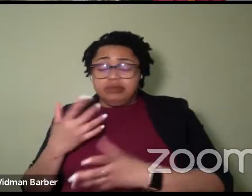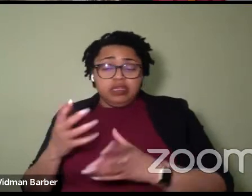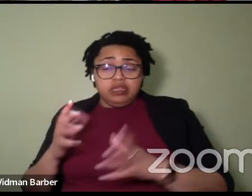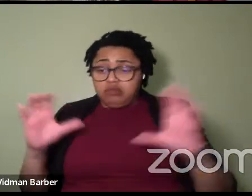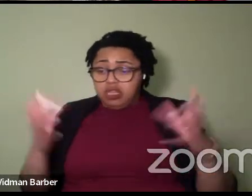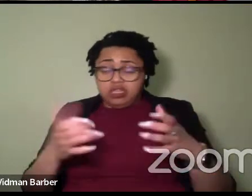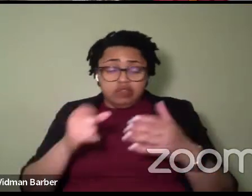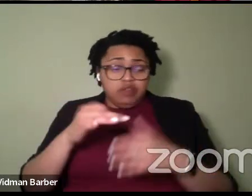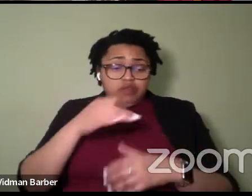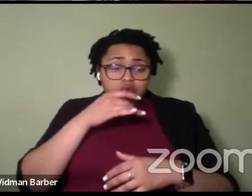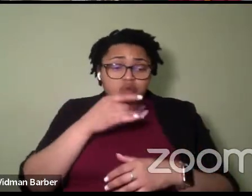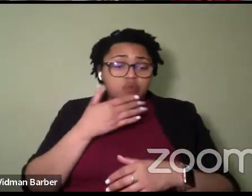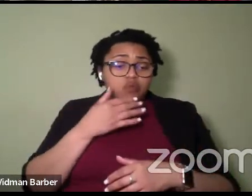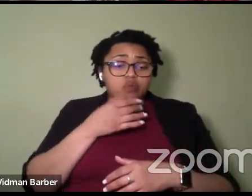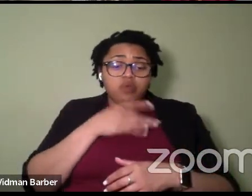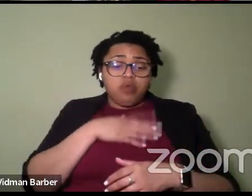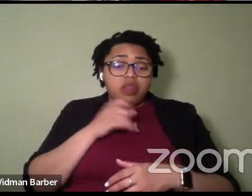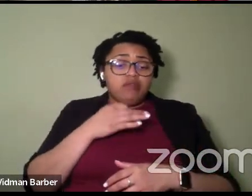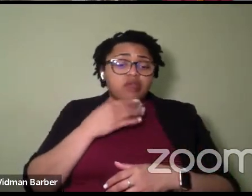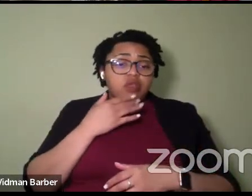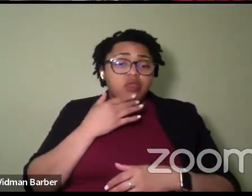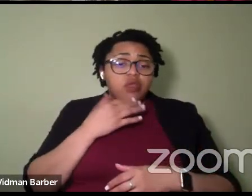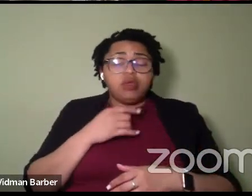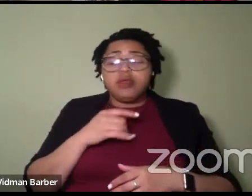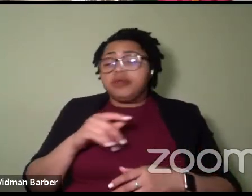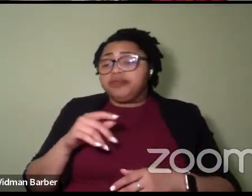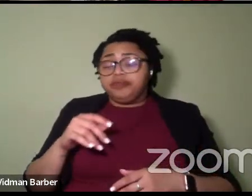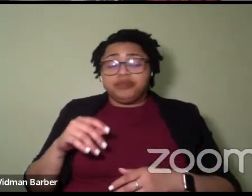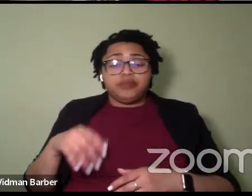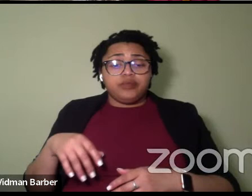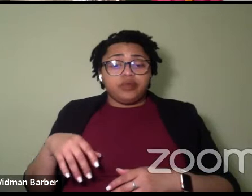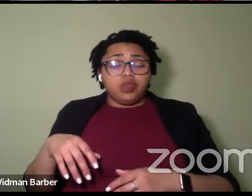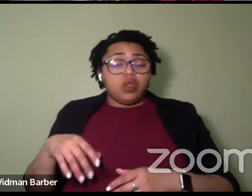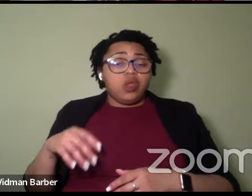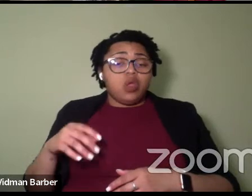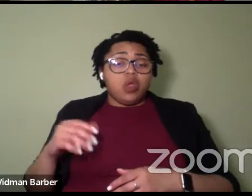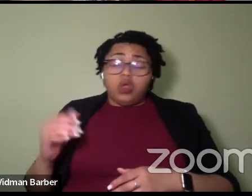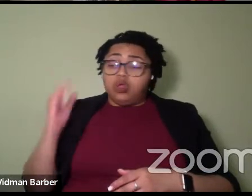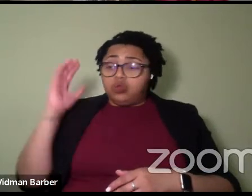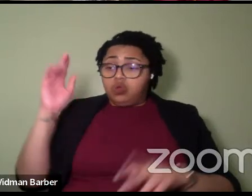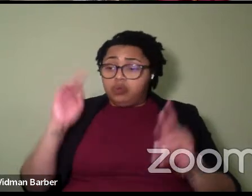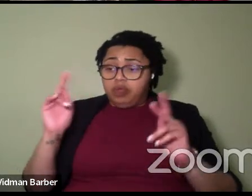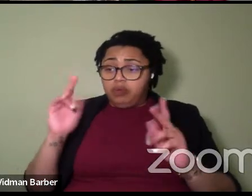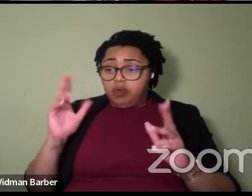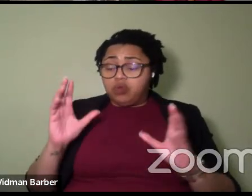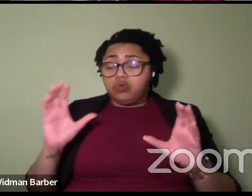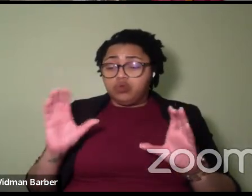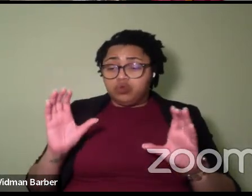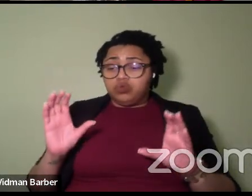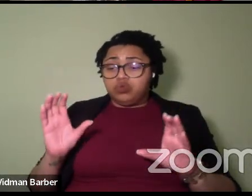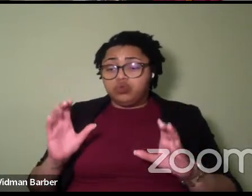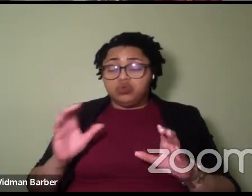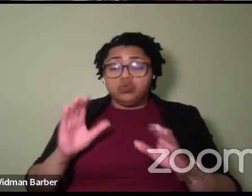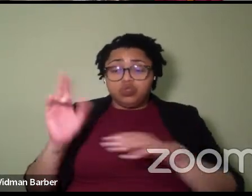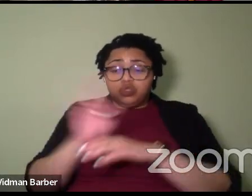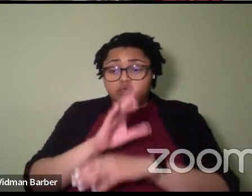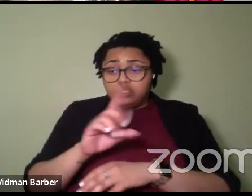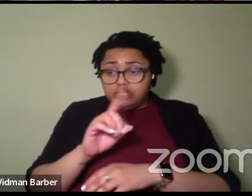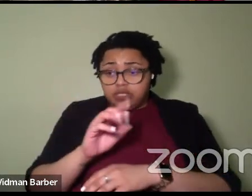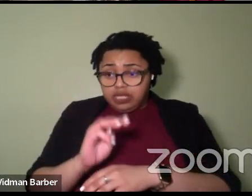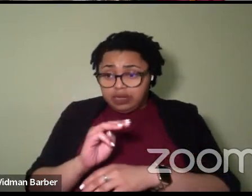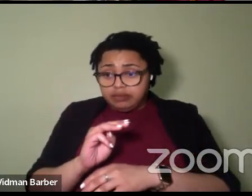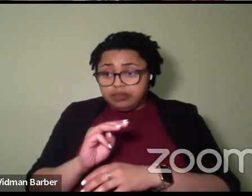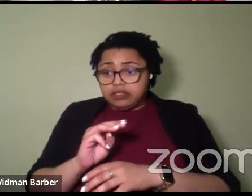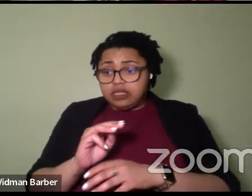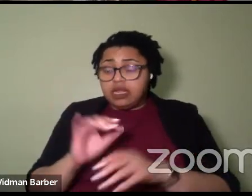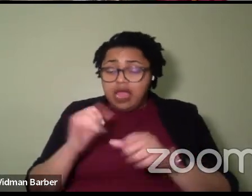say, grown people use their DMs to talk about the system and what we're going to do with it. I'll find a date somewhere else, right? But the DMs are, how